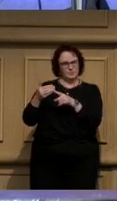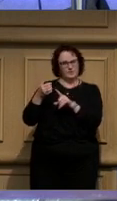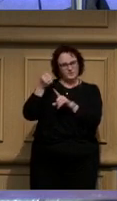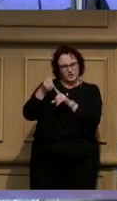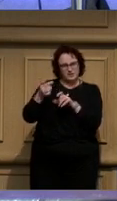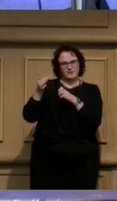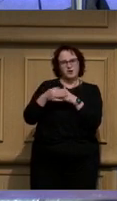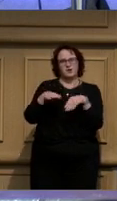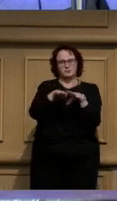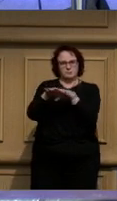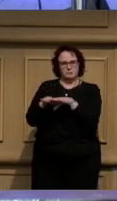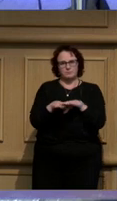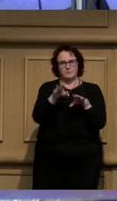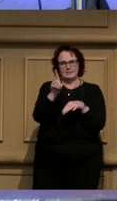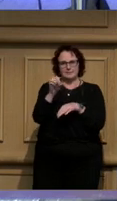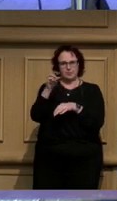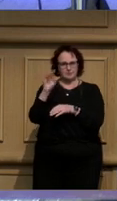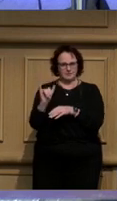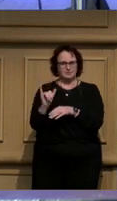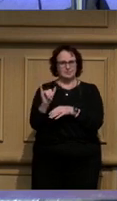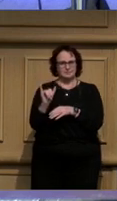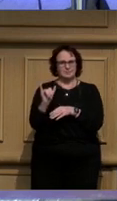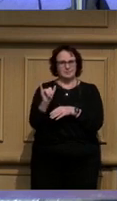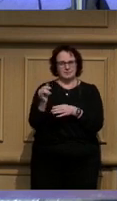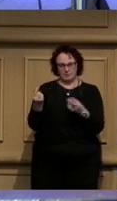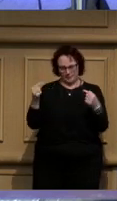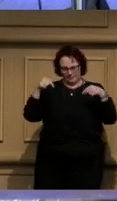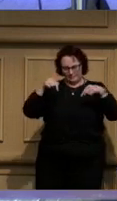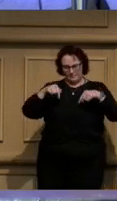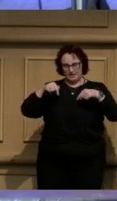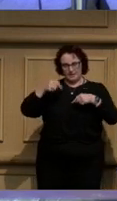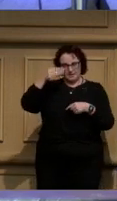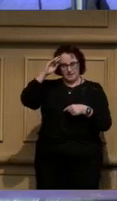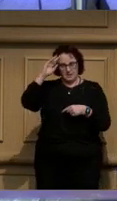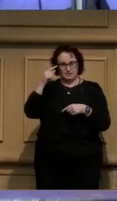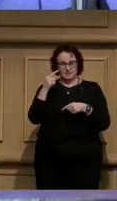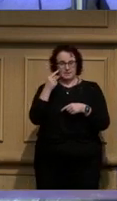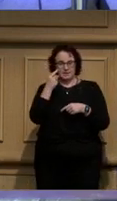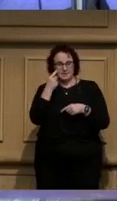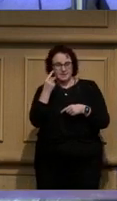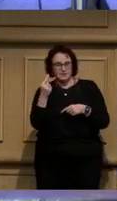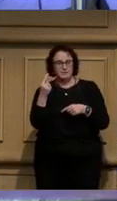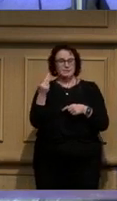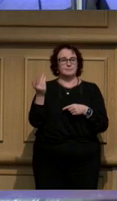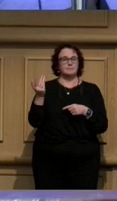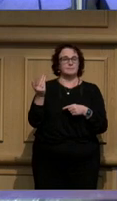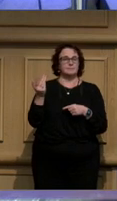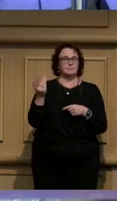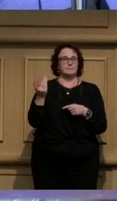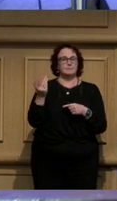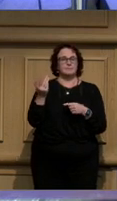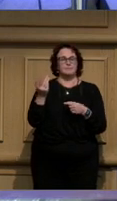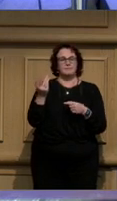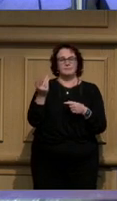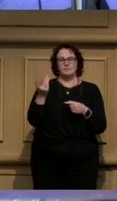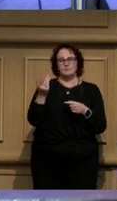so, but being in Ireland and seeing all these events, like Repeal the Eight